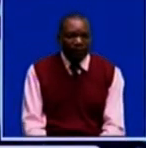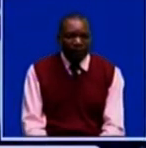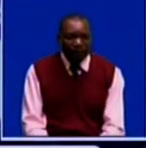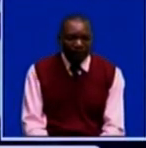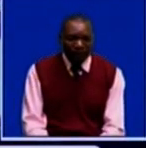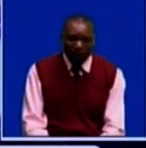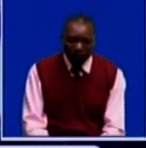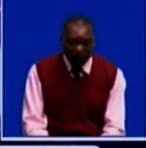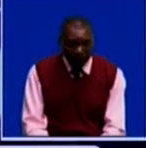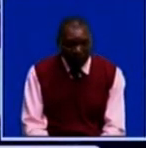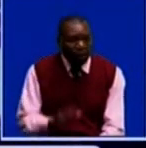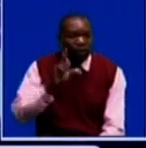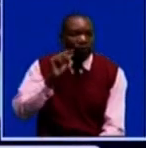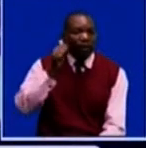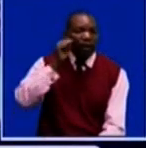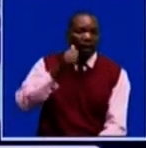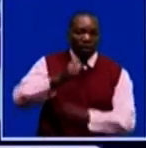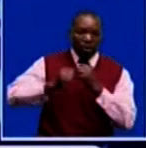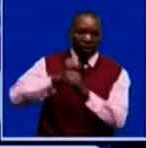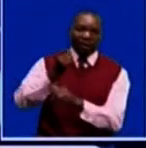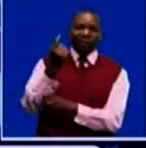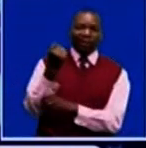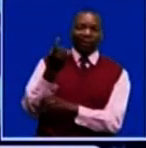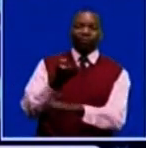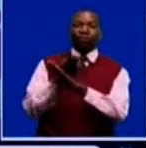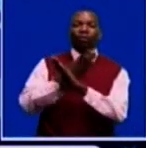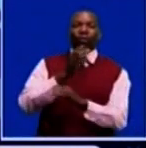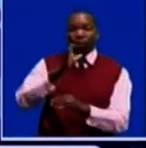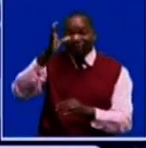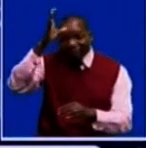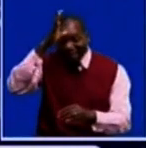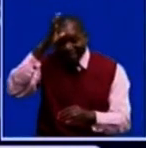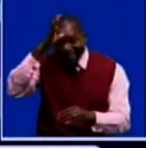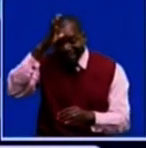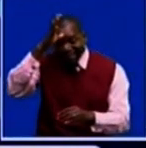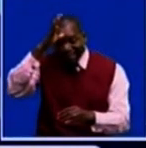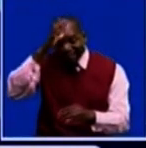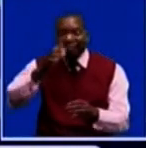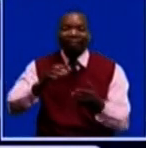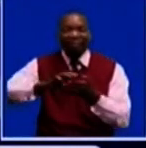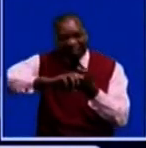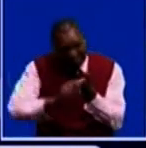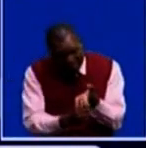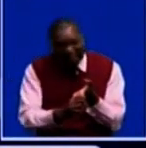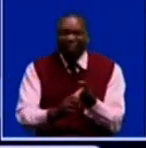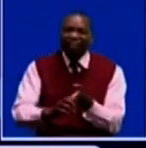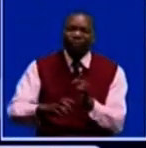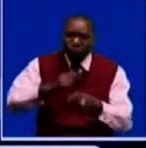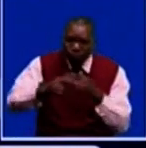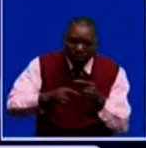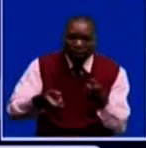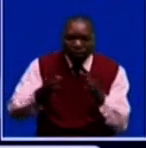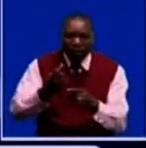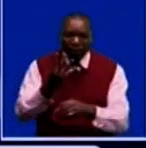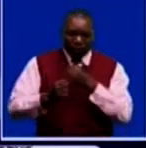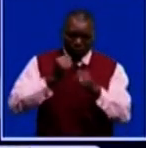And an 11-year-old Livingstone girl who was repeatedly defound by her biological father at the age of 4 and infected with HIV